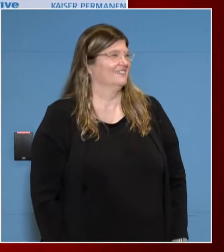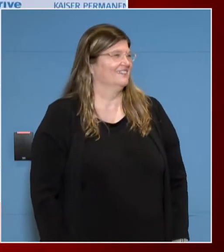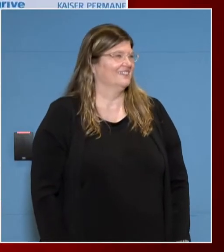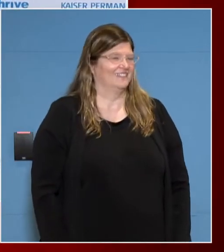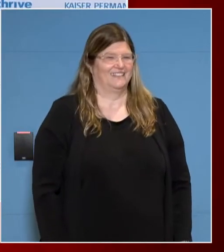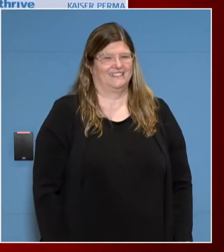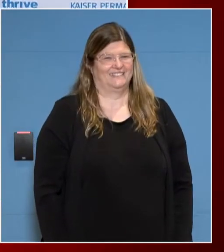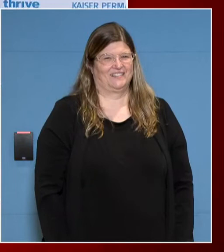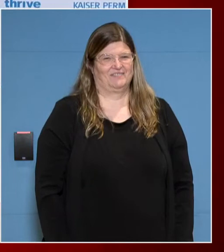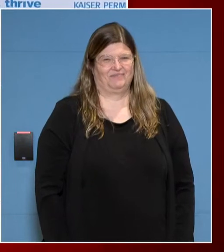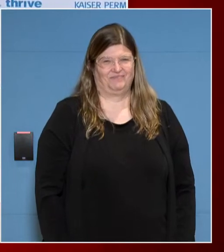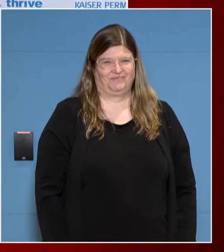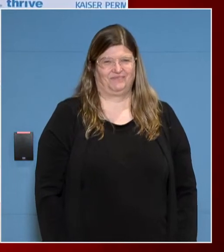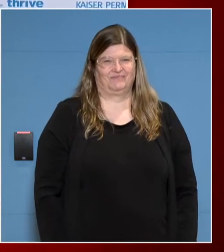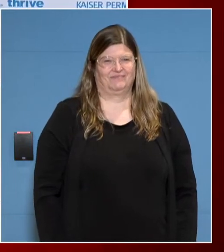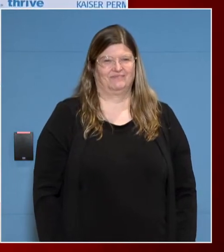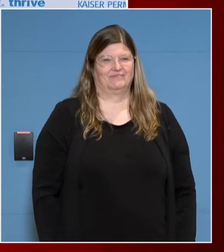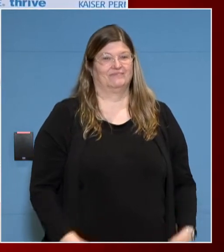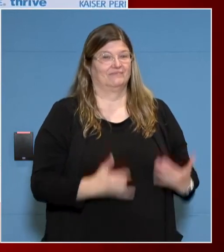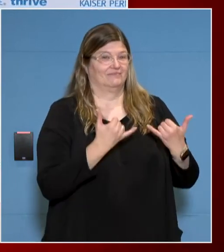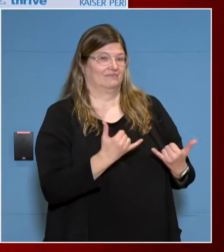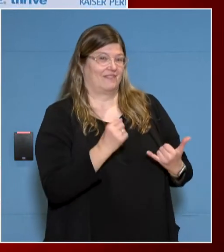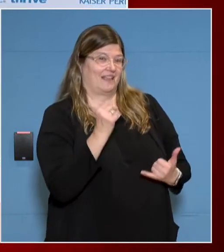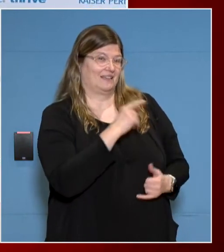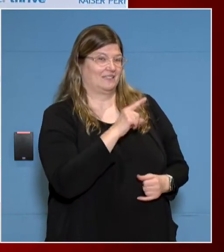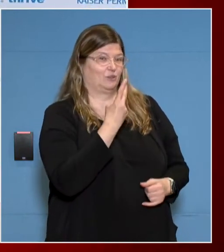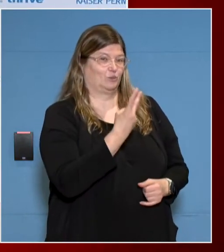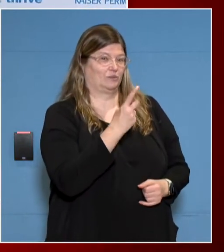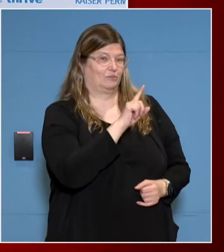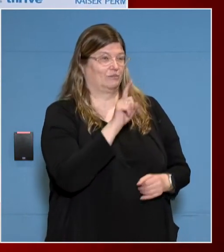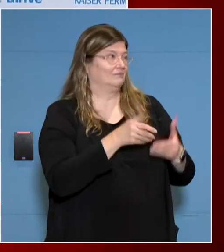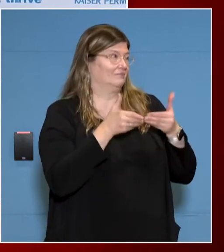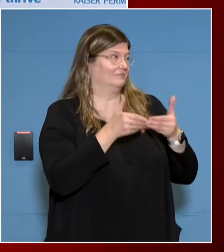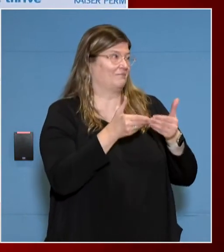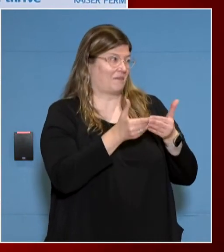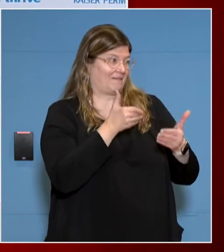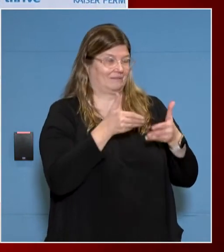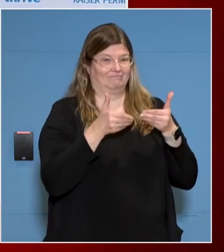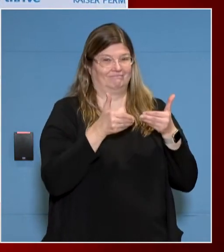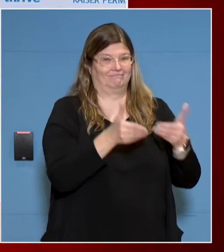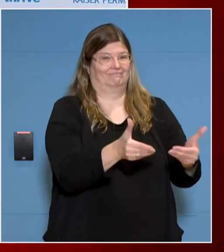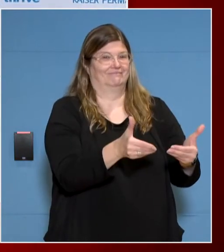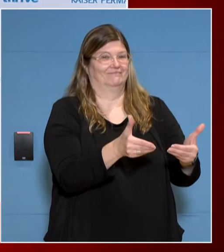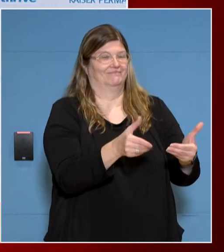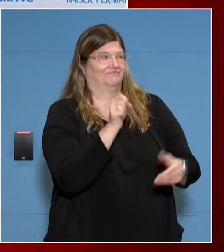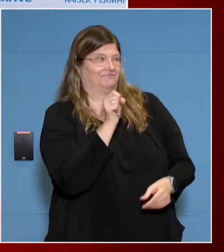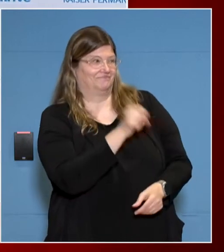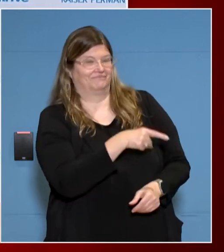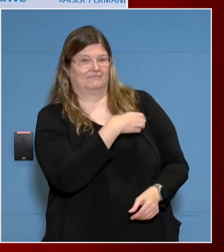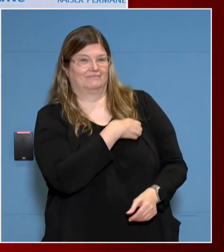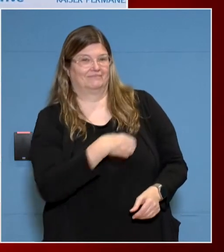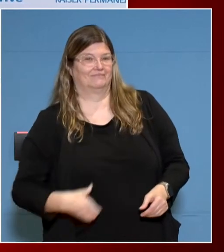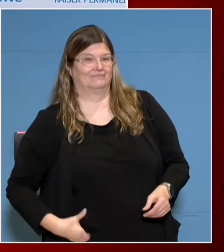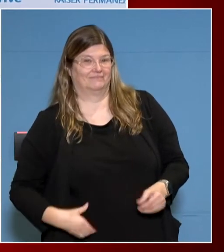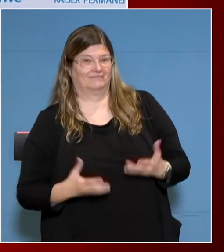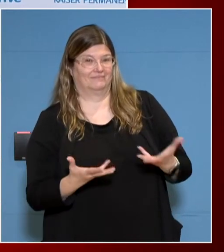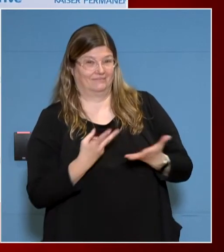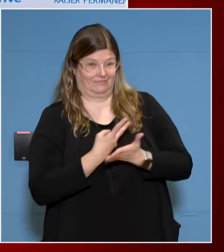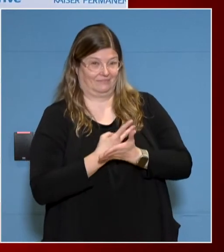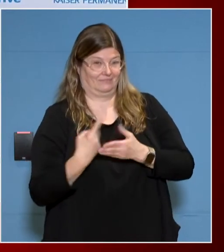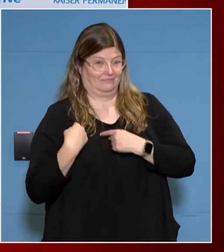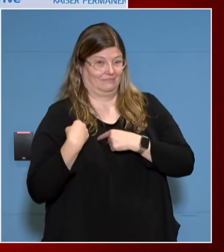So I am going to ask you a couple of questions before we get started, okay? In the last 2 weeks, have you had any other vaccine?